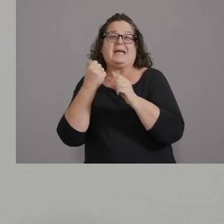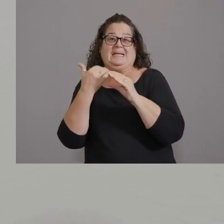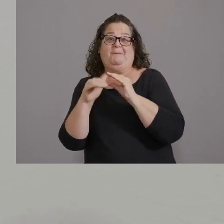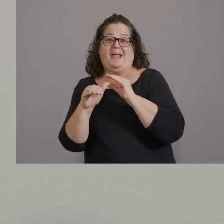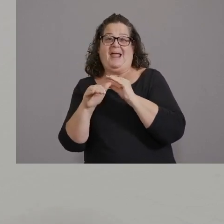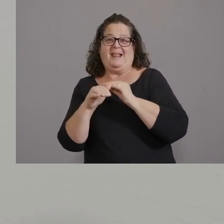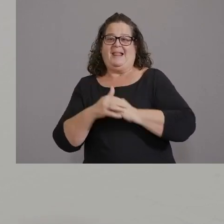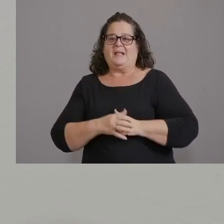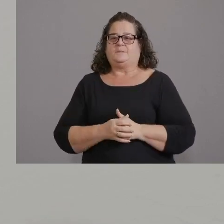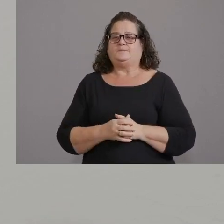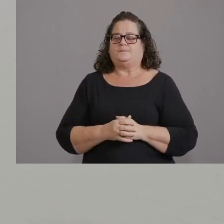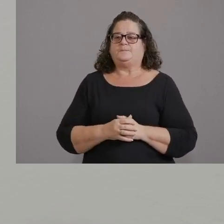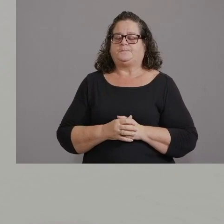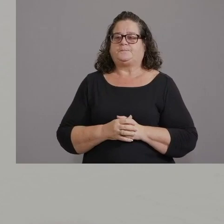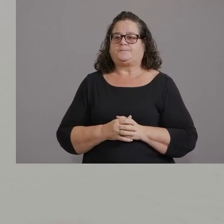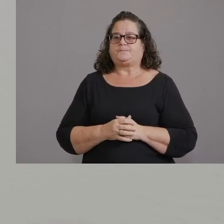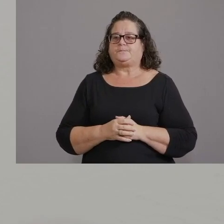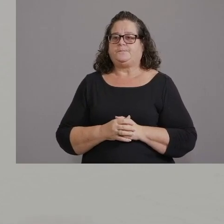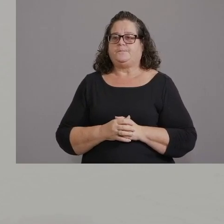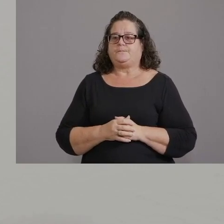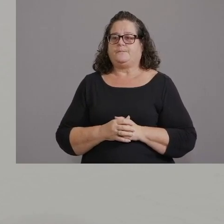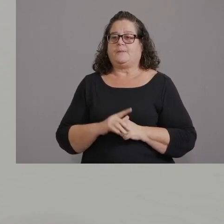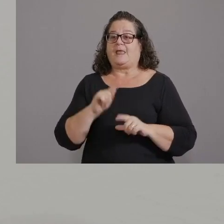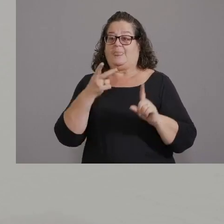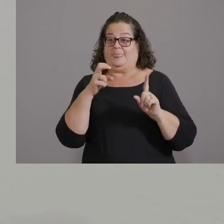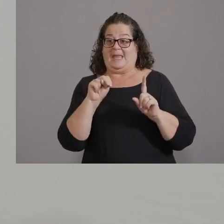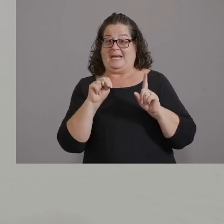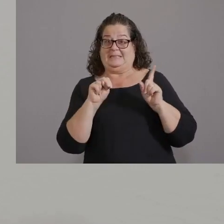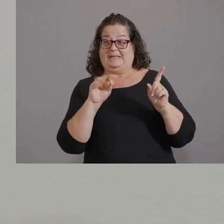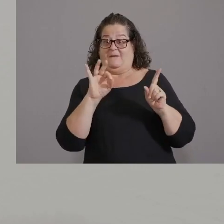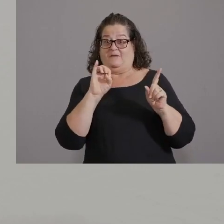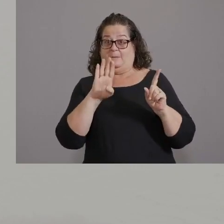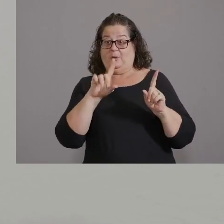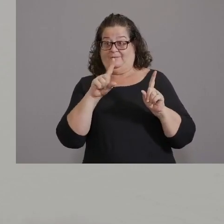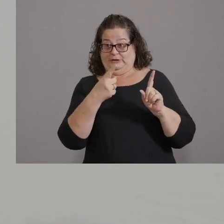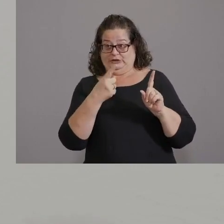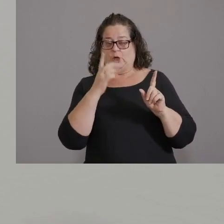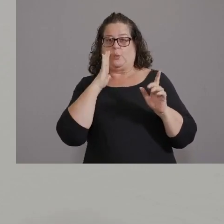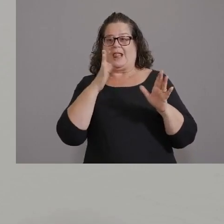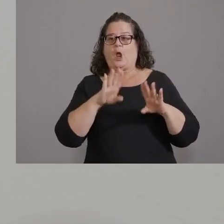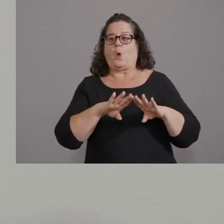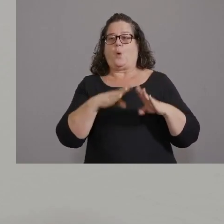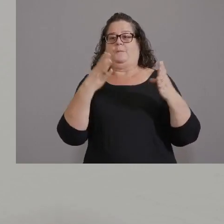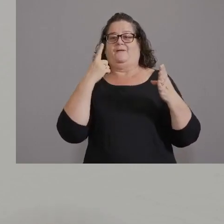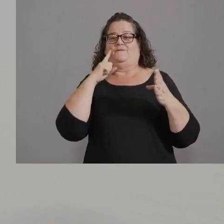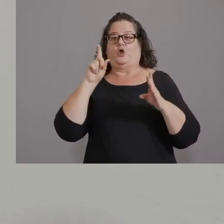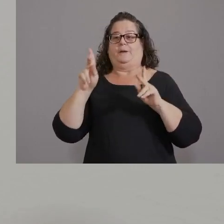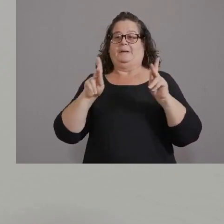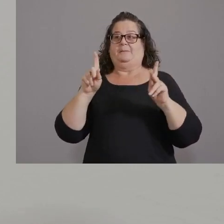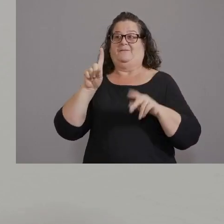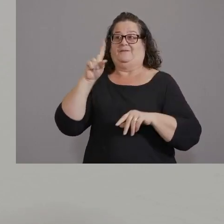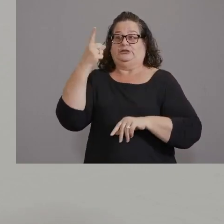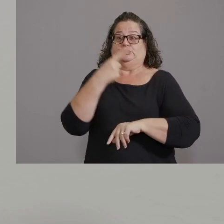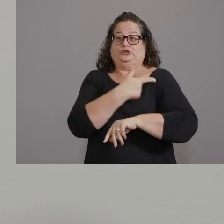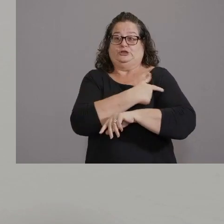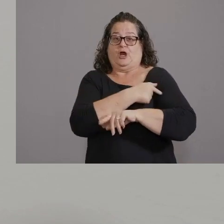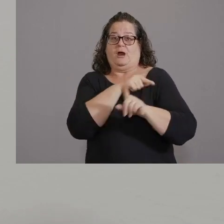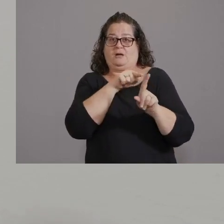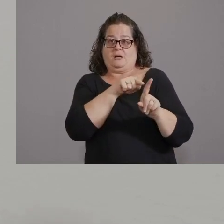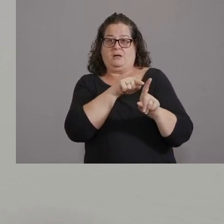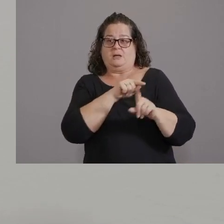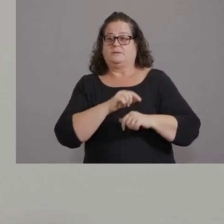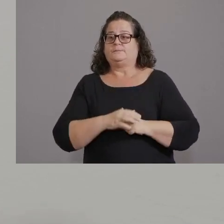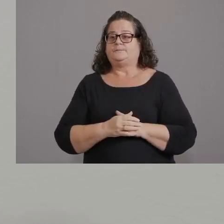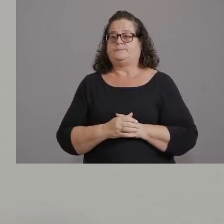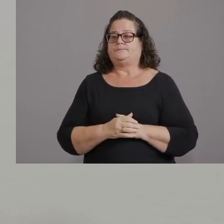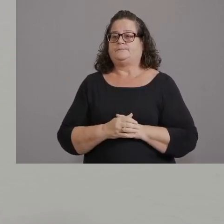be opening up the on February 1st for first doses again. So you don't need to go back in to try and fight for an